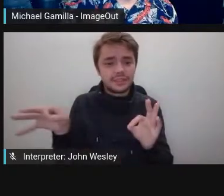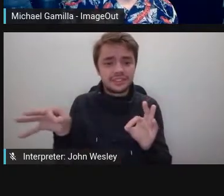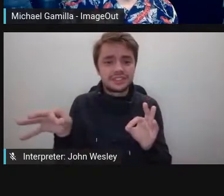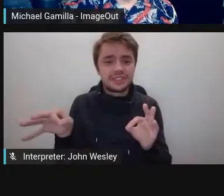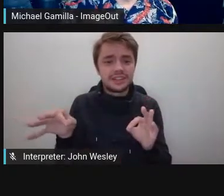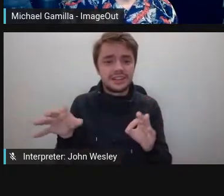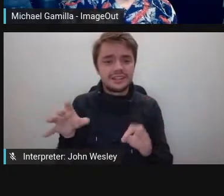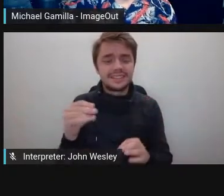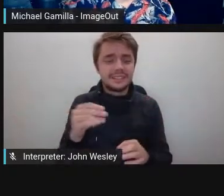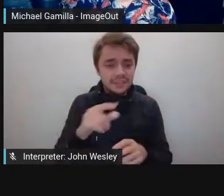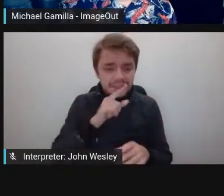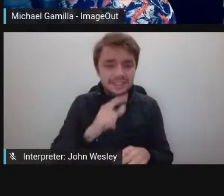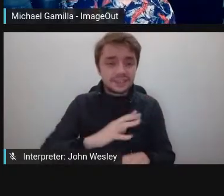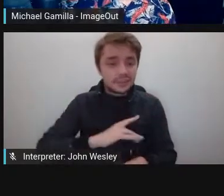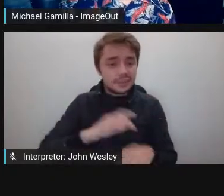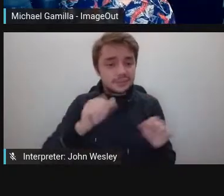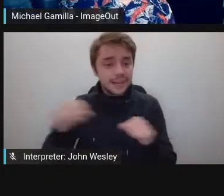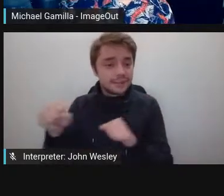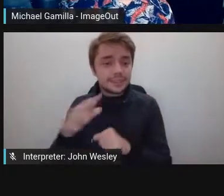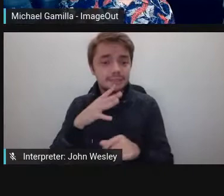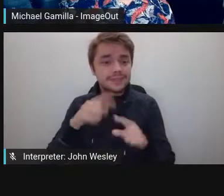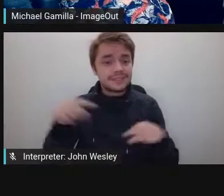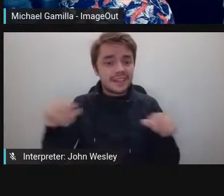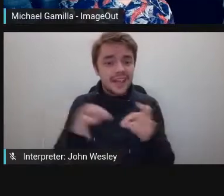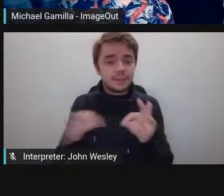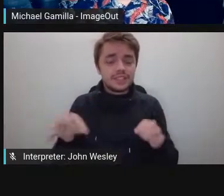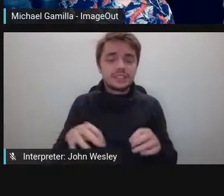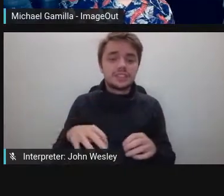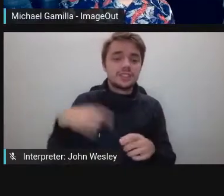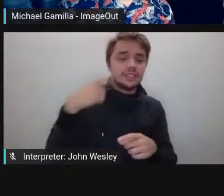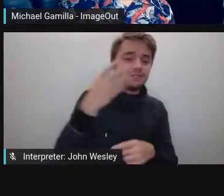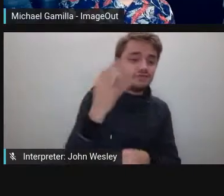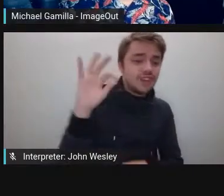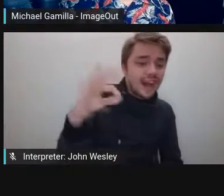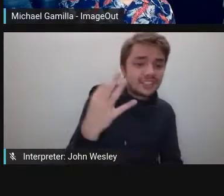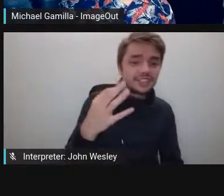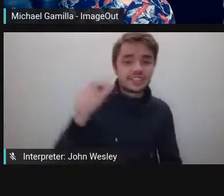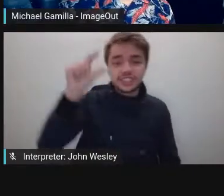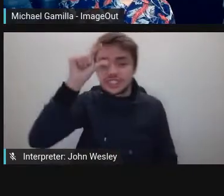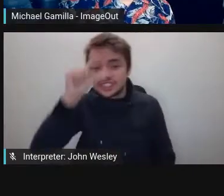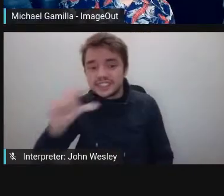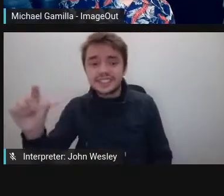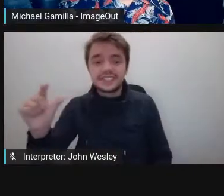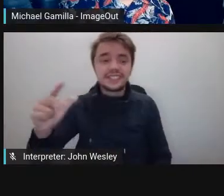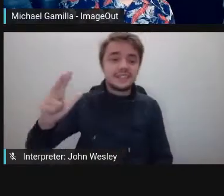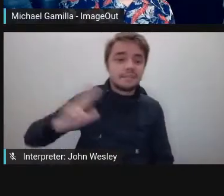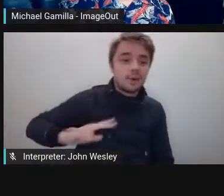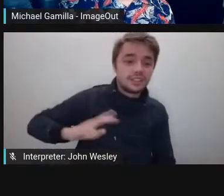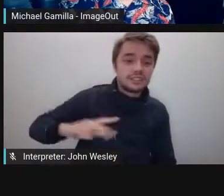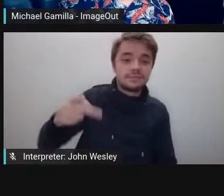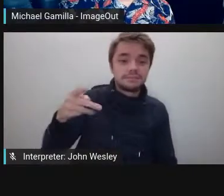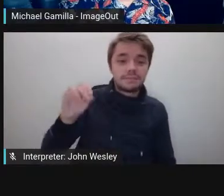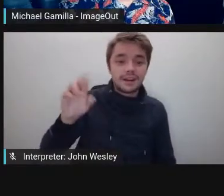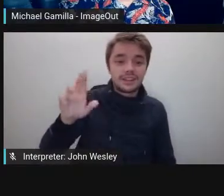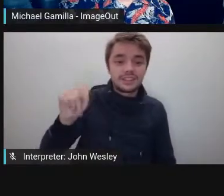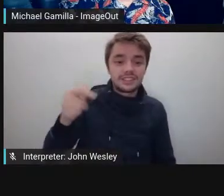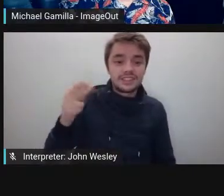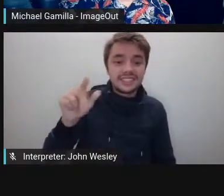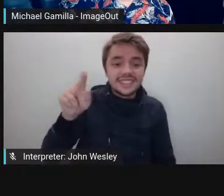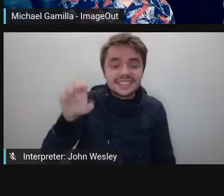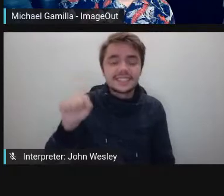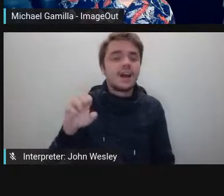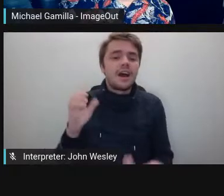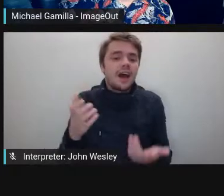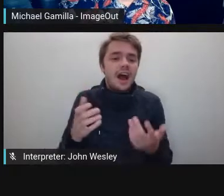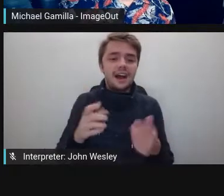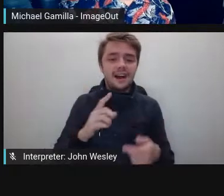in French, in English, in Greek, in Portuguese. You expand your frontiers and the frontiers of your mind